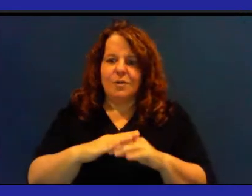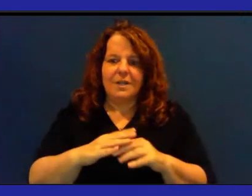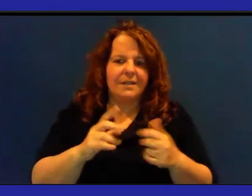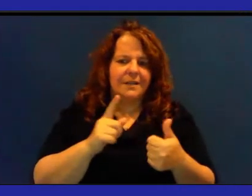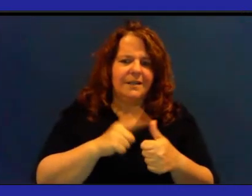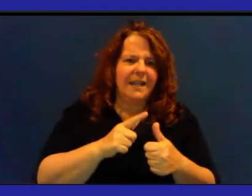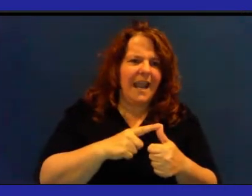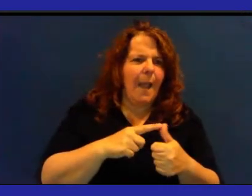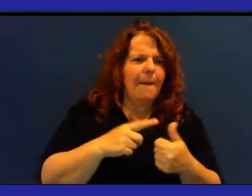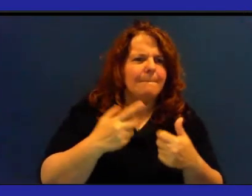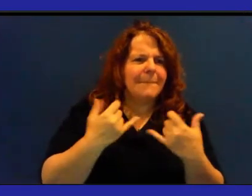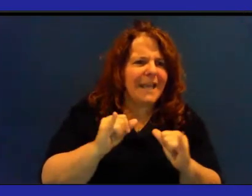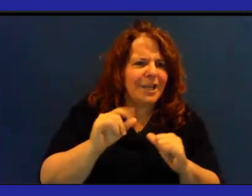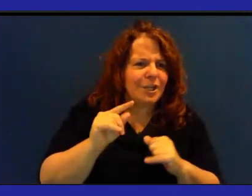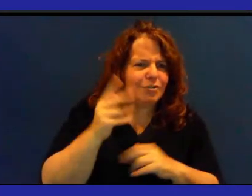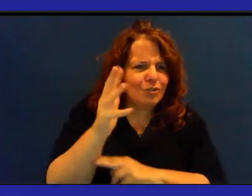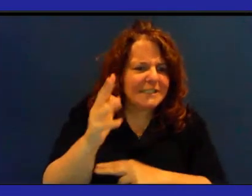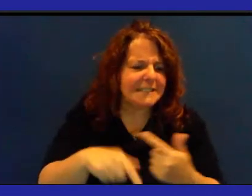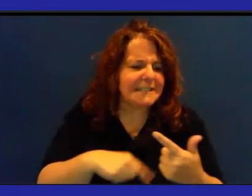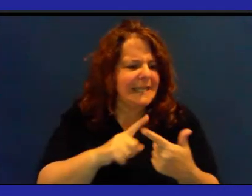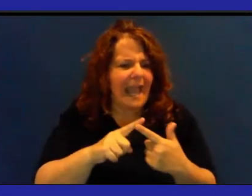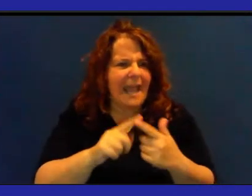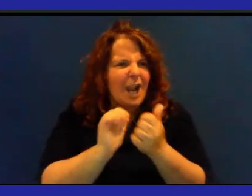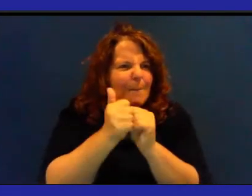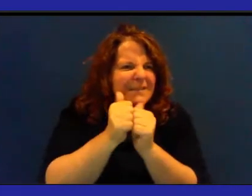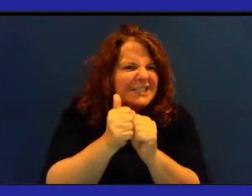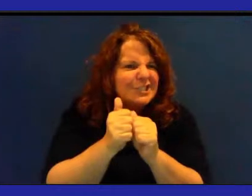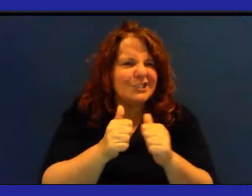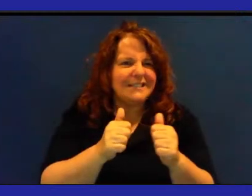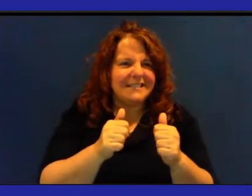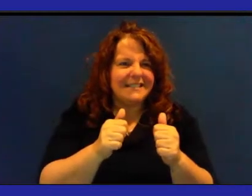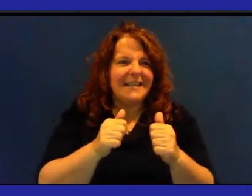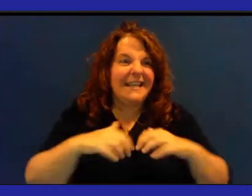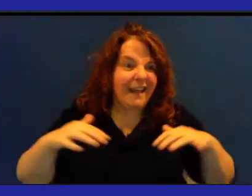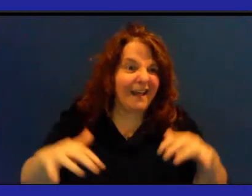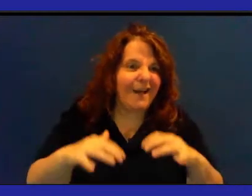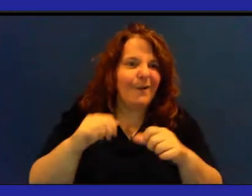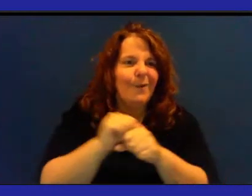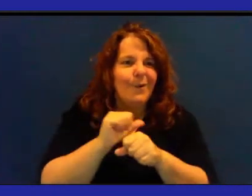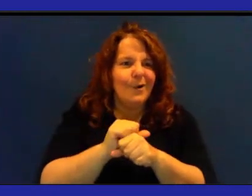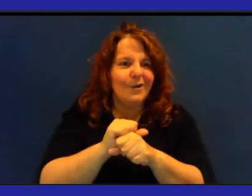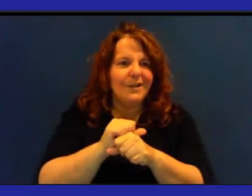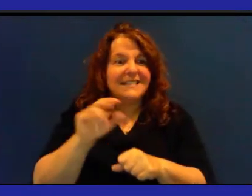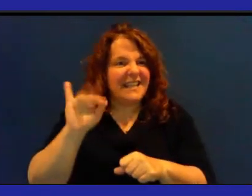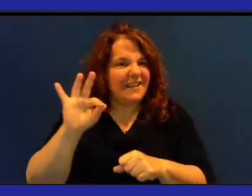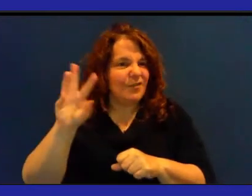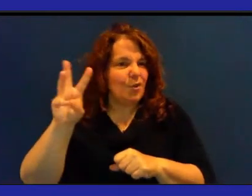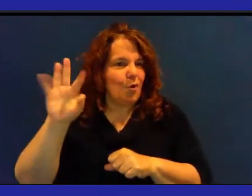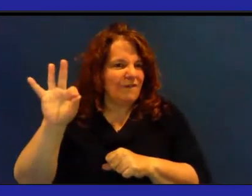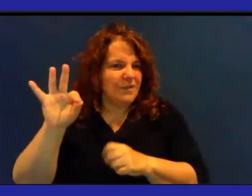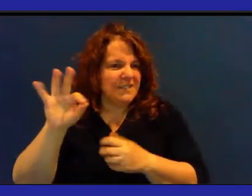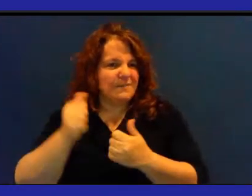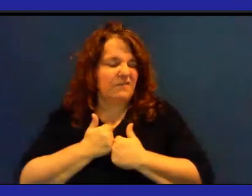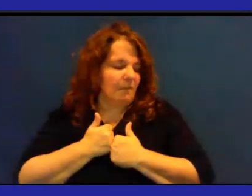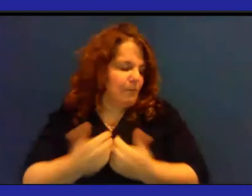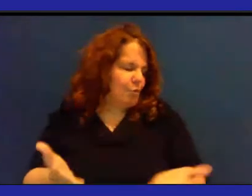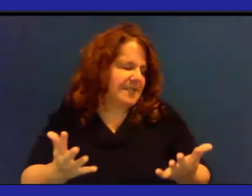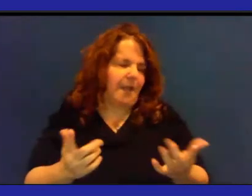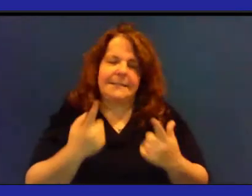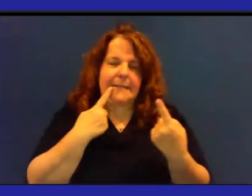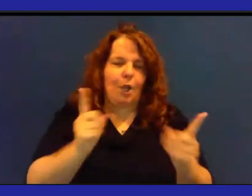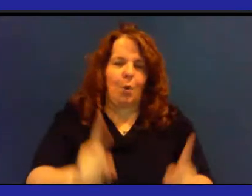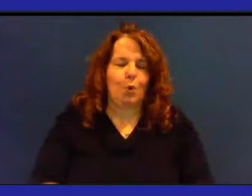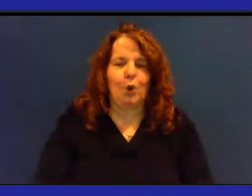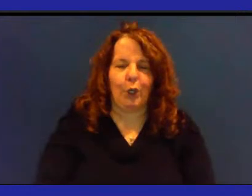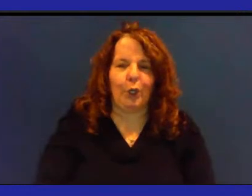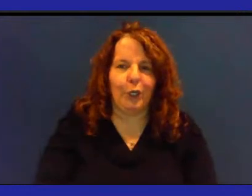and these competitions, that's not going to work if the workforce is burnt out and disengaged, right? And so I think it's